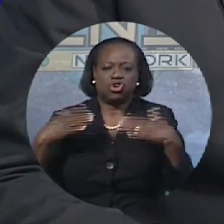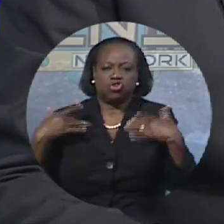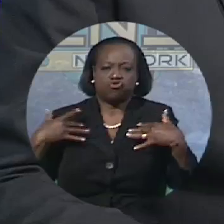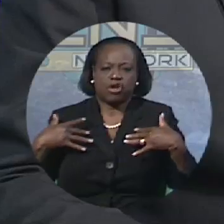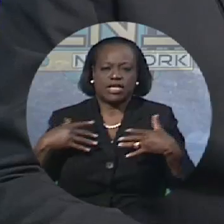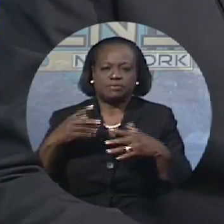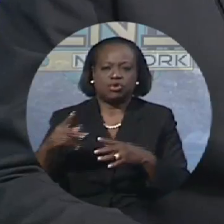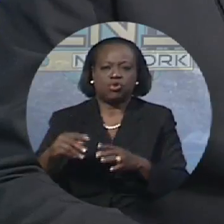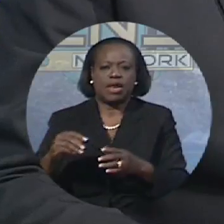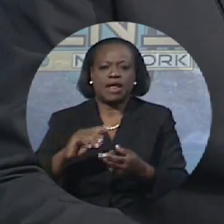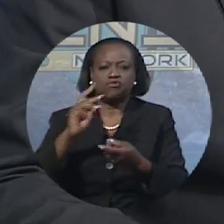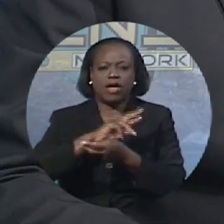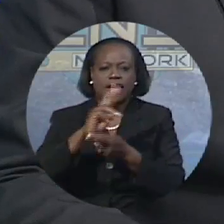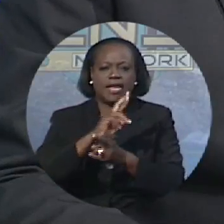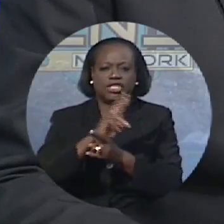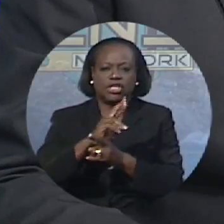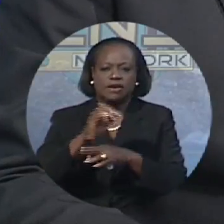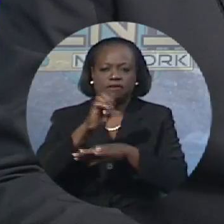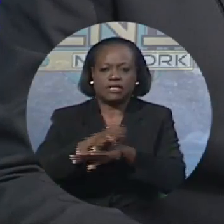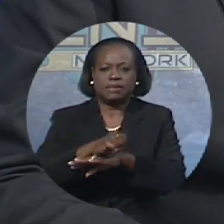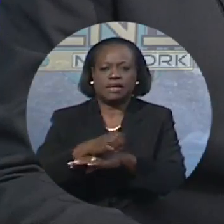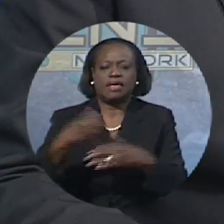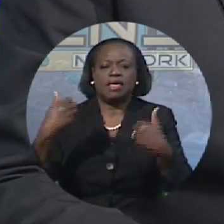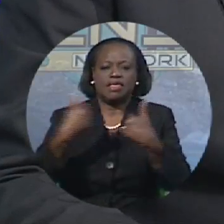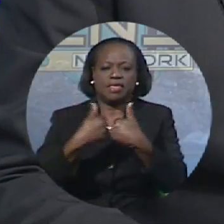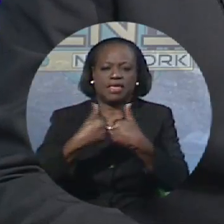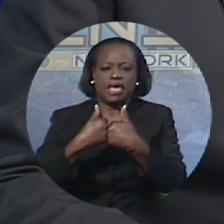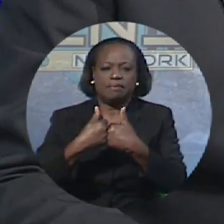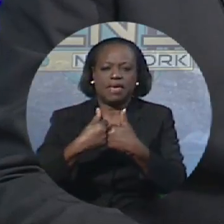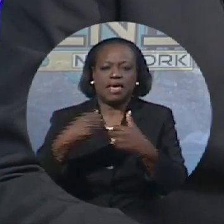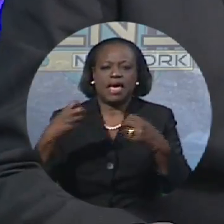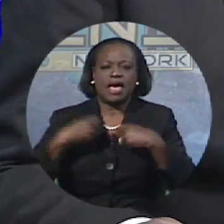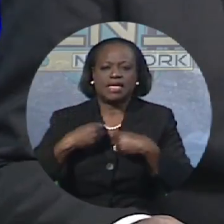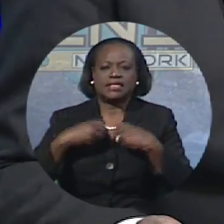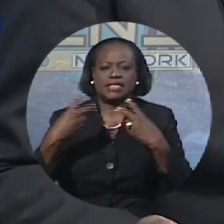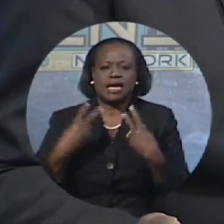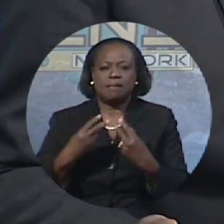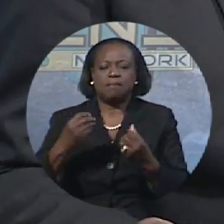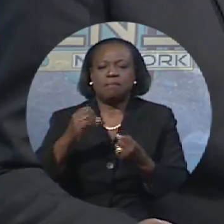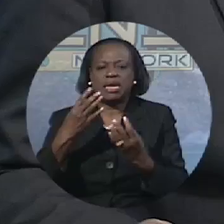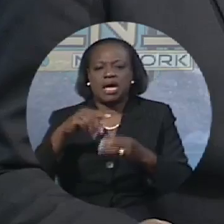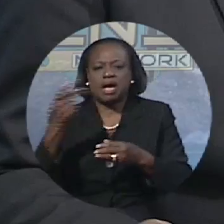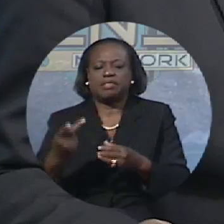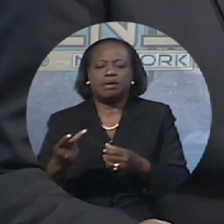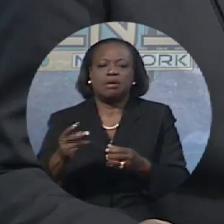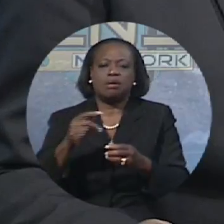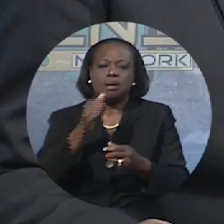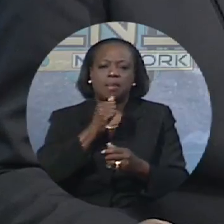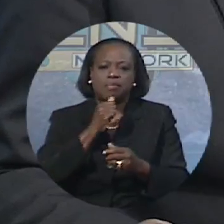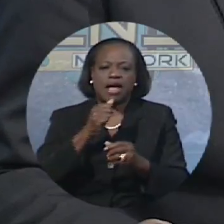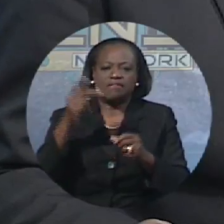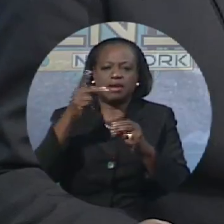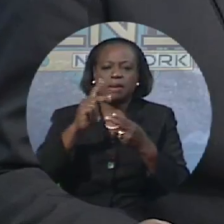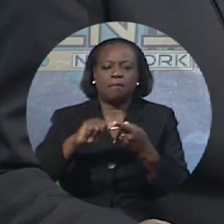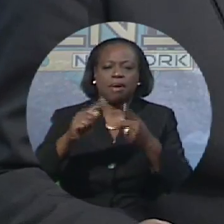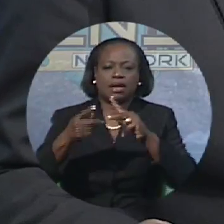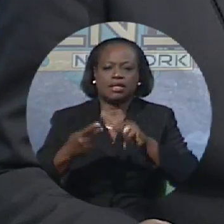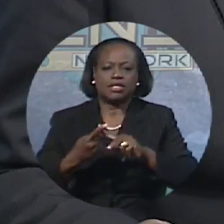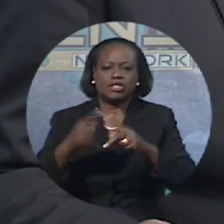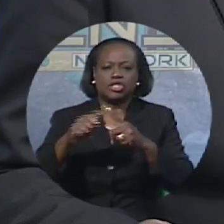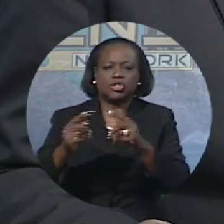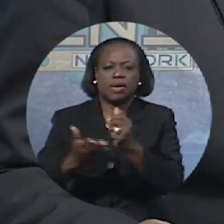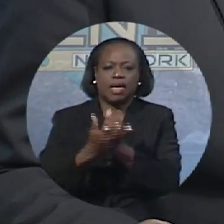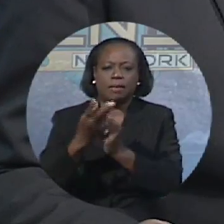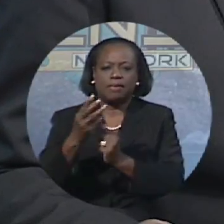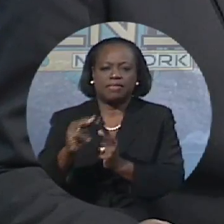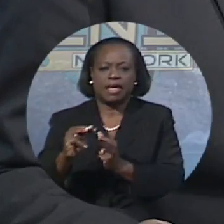and regulation enforcement. The gaming board has also acquired a number of other private partners to help fund future activities related to furthering